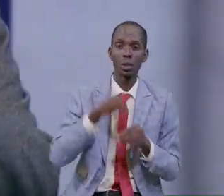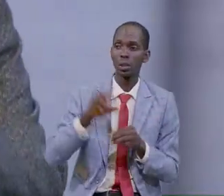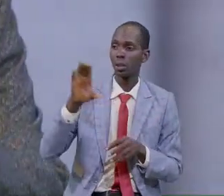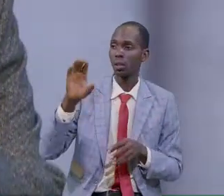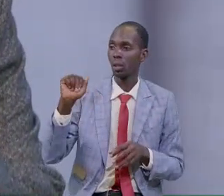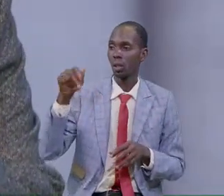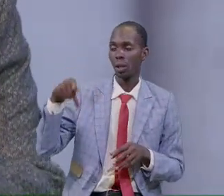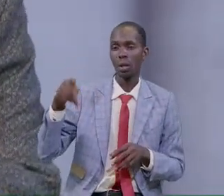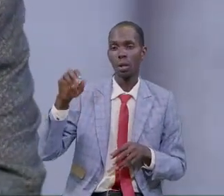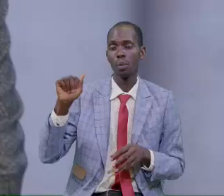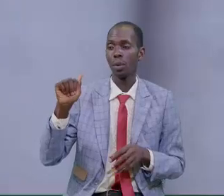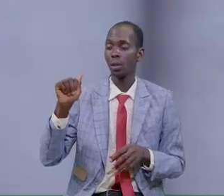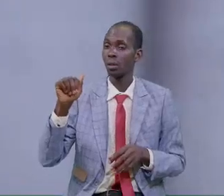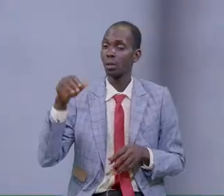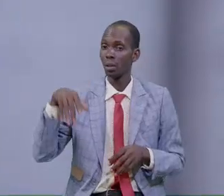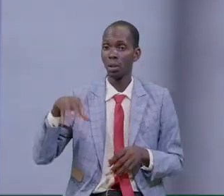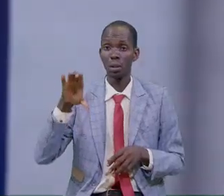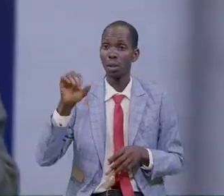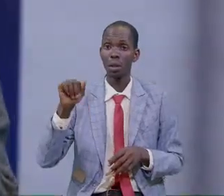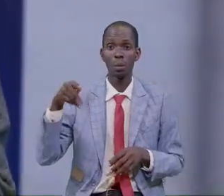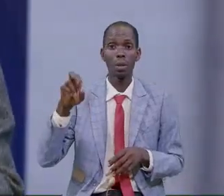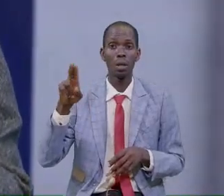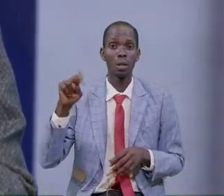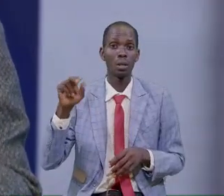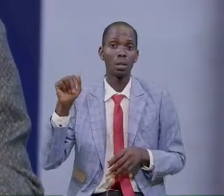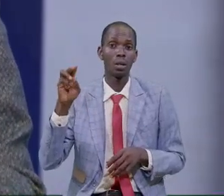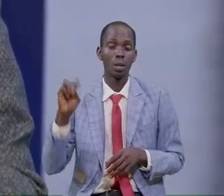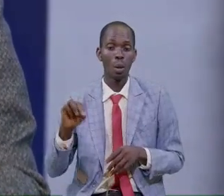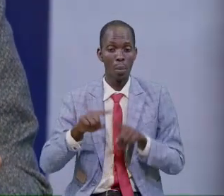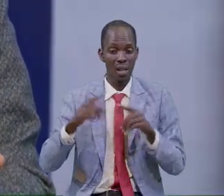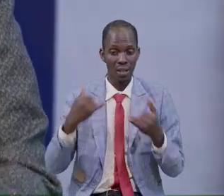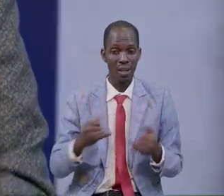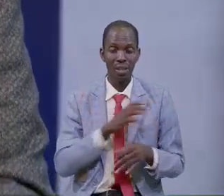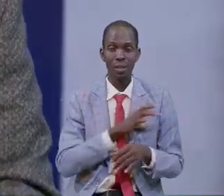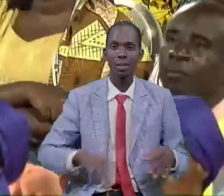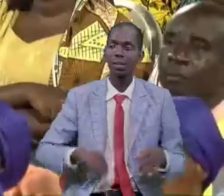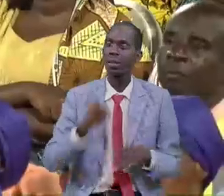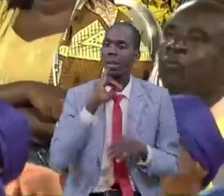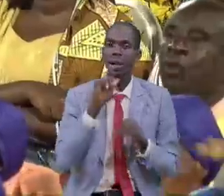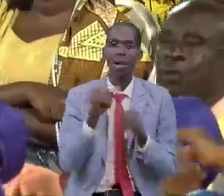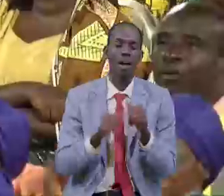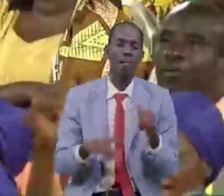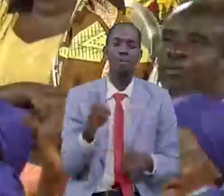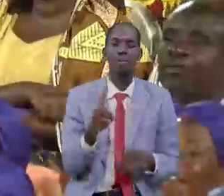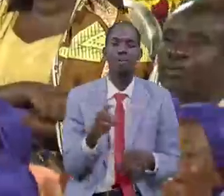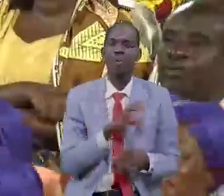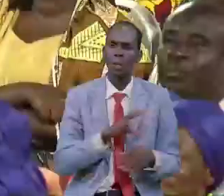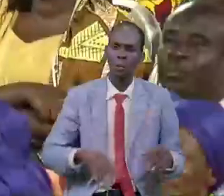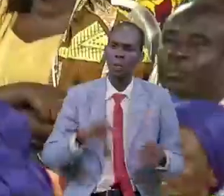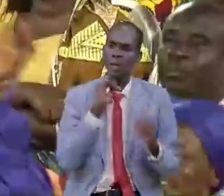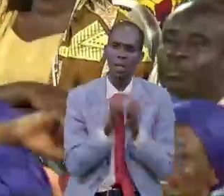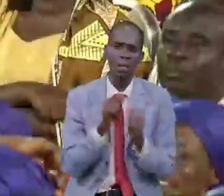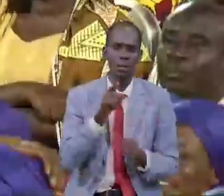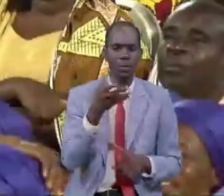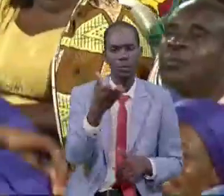But now he's everywhere. He's with you. The